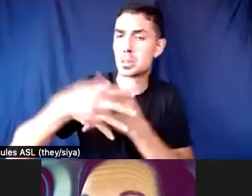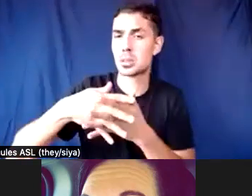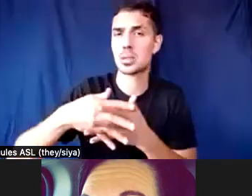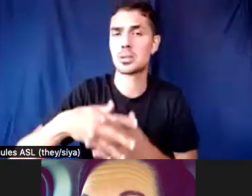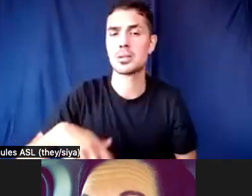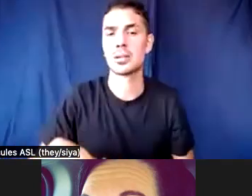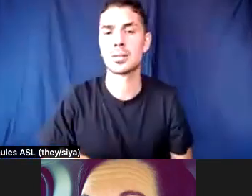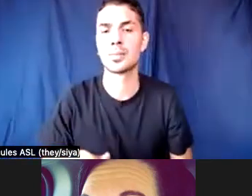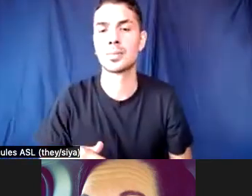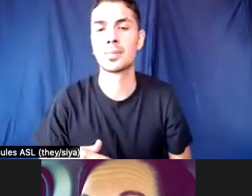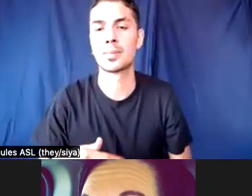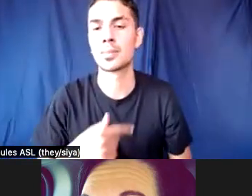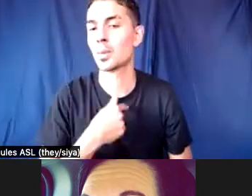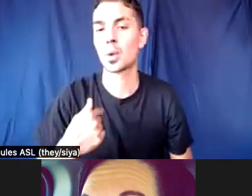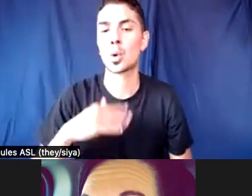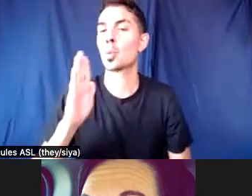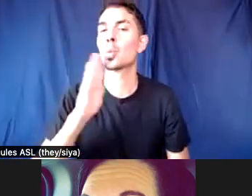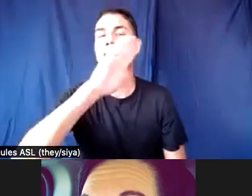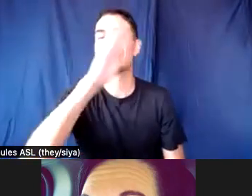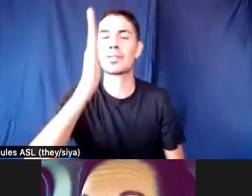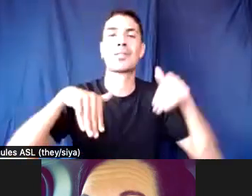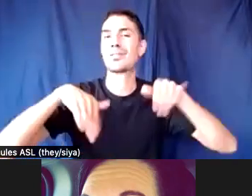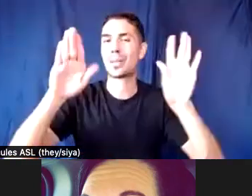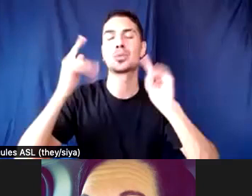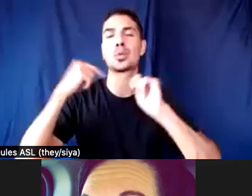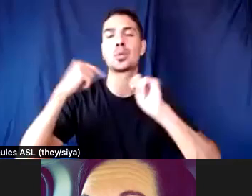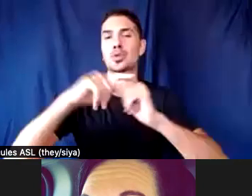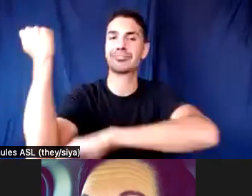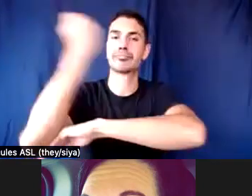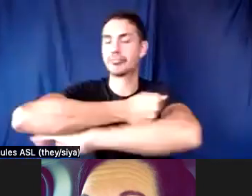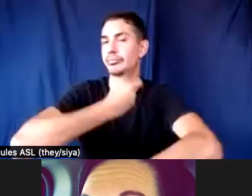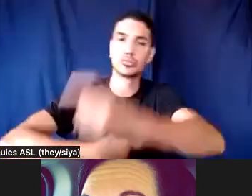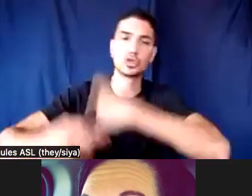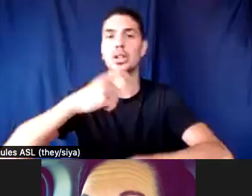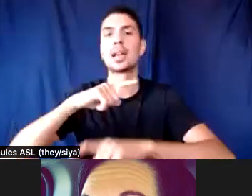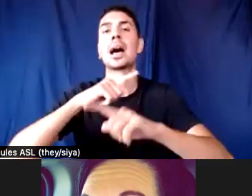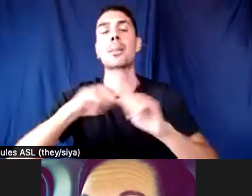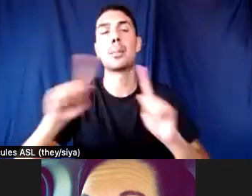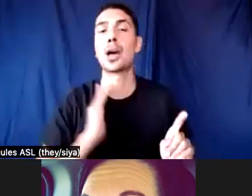the institutions, and we have to do things for our safety in the moment,